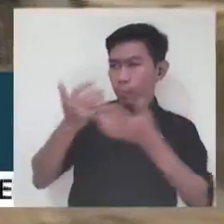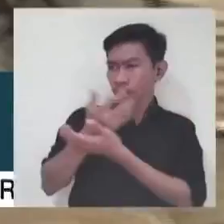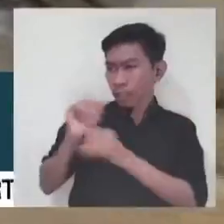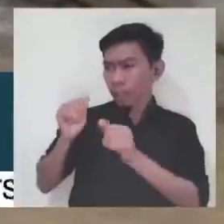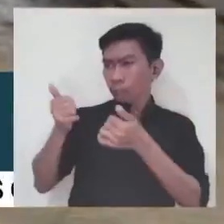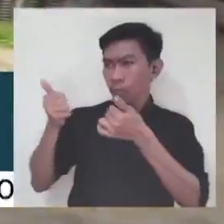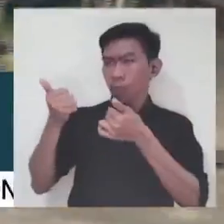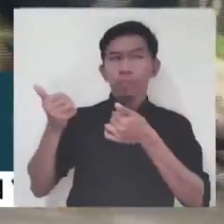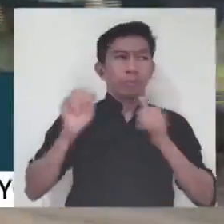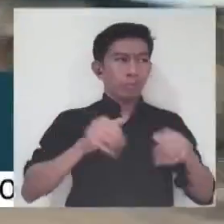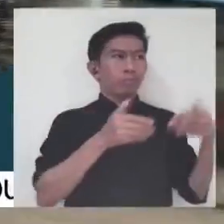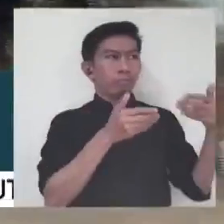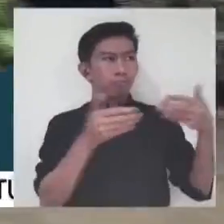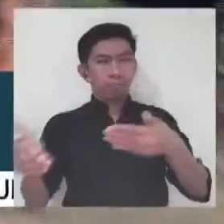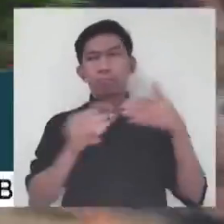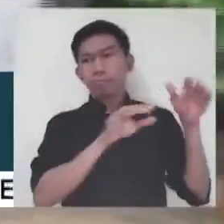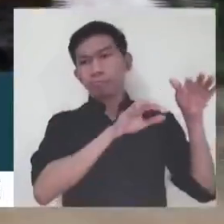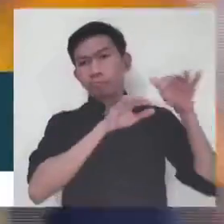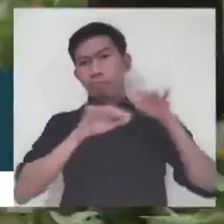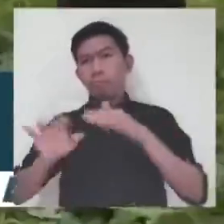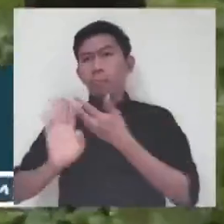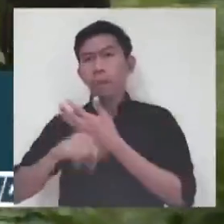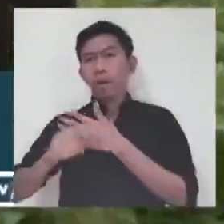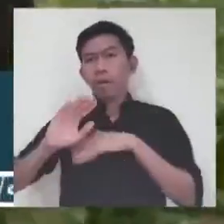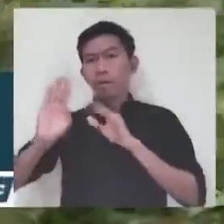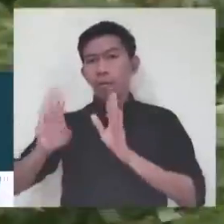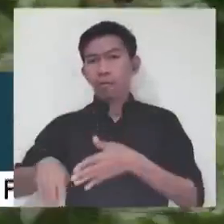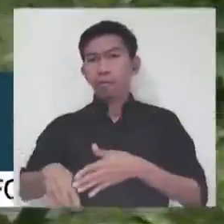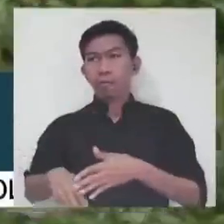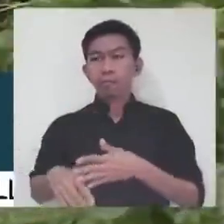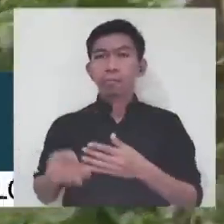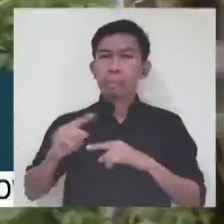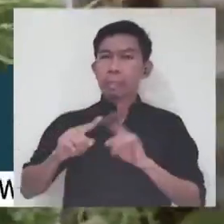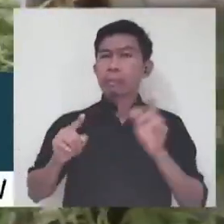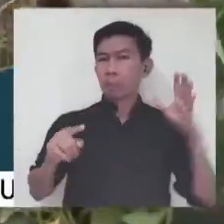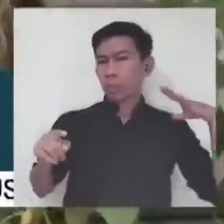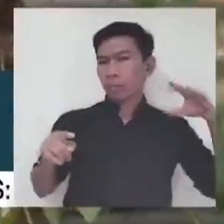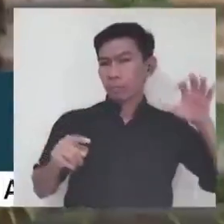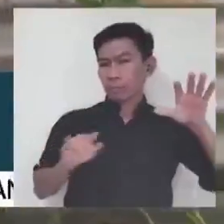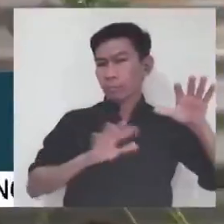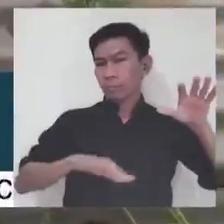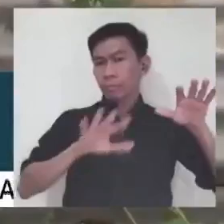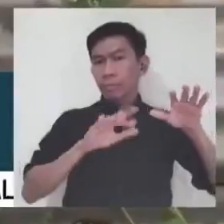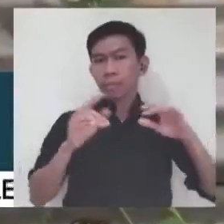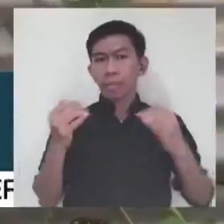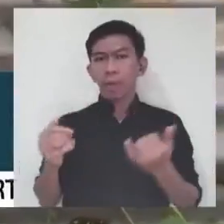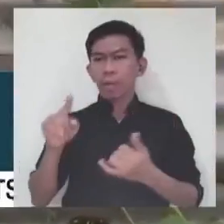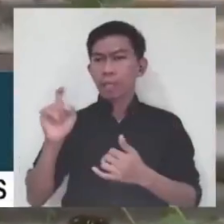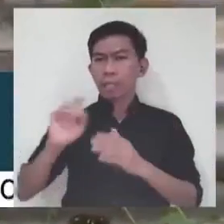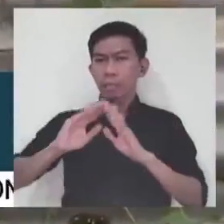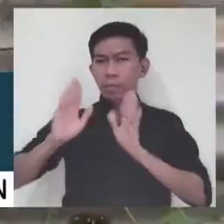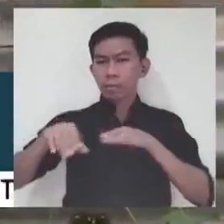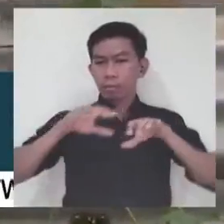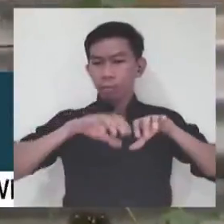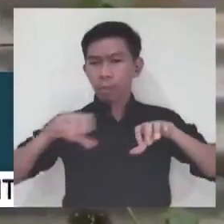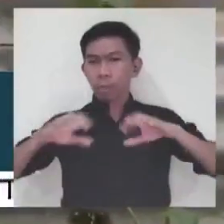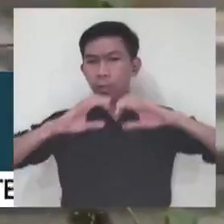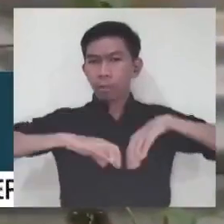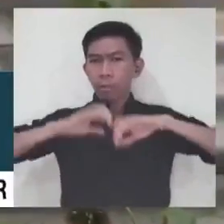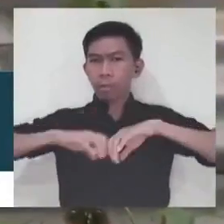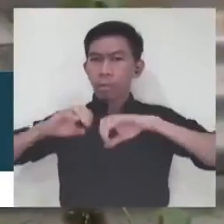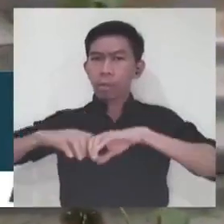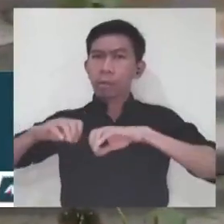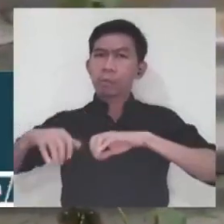home along the coastlines. She says that around 1,000 houses have been partially damaged, while at least 9 are totally damaged, and